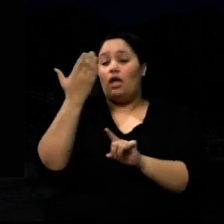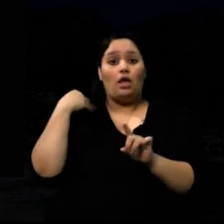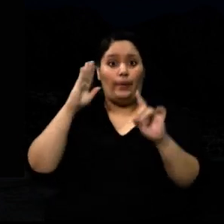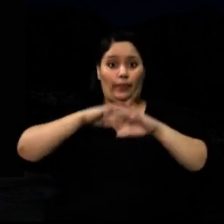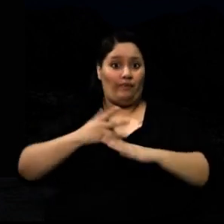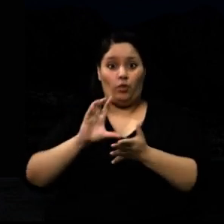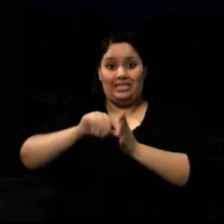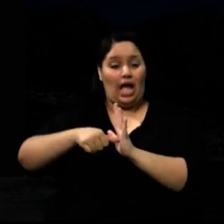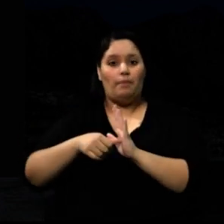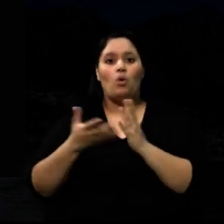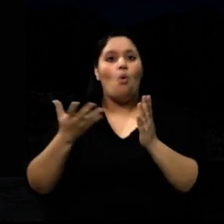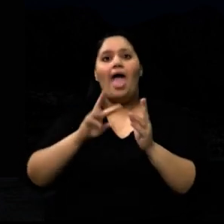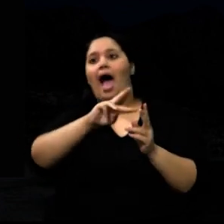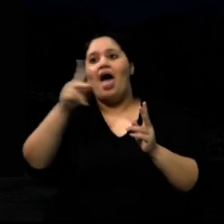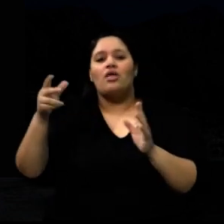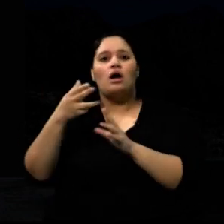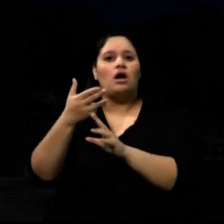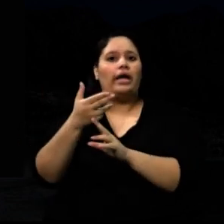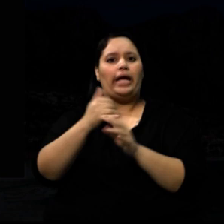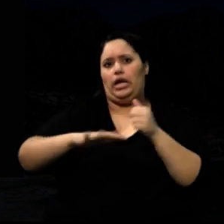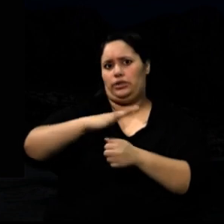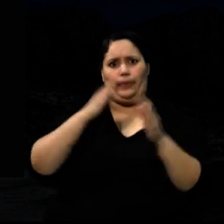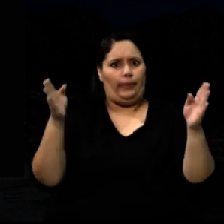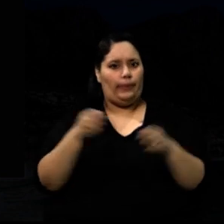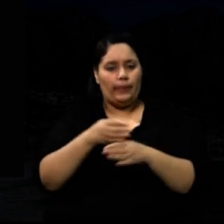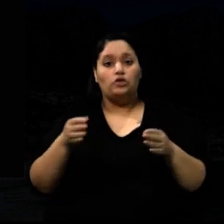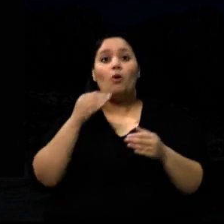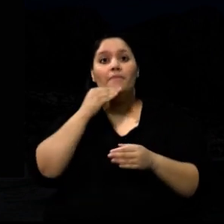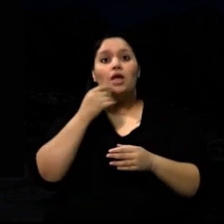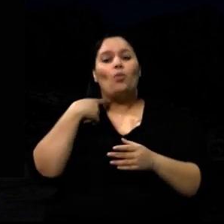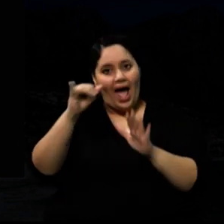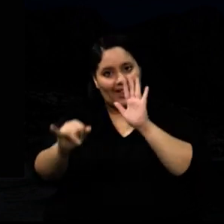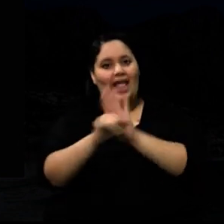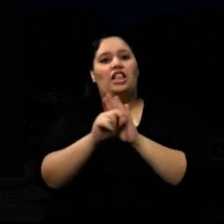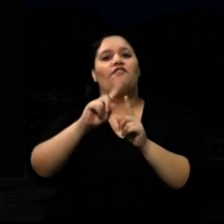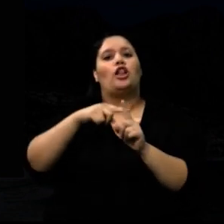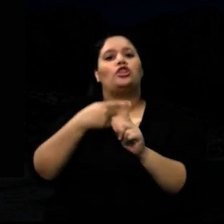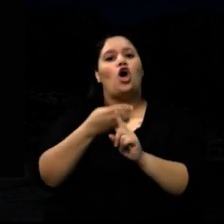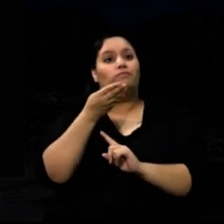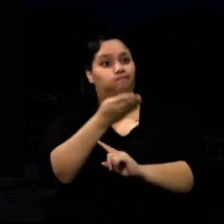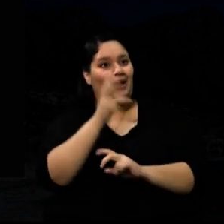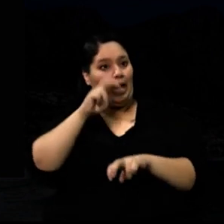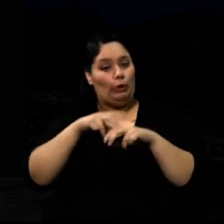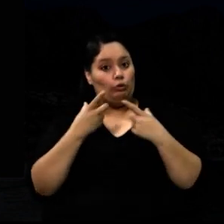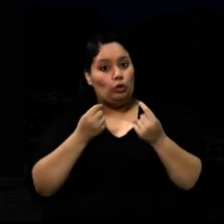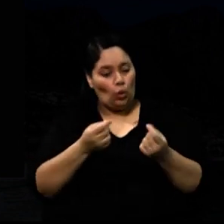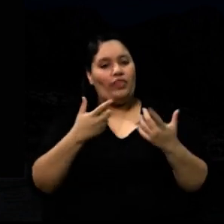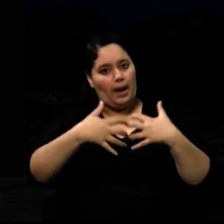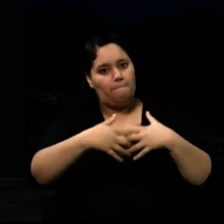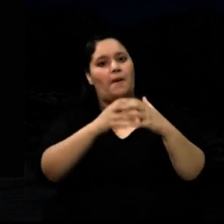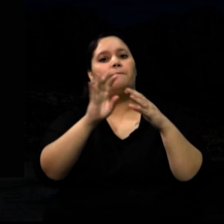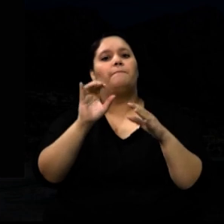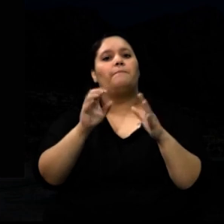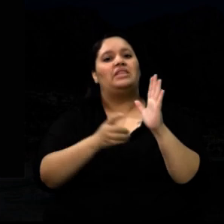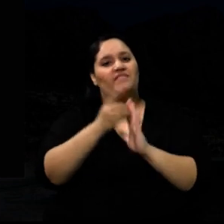for disabled people in the hotel industry. So that we identify the task that we perform and then start to